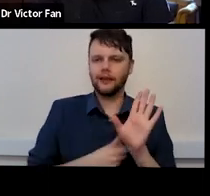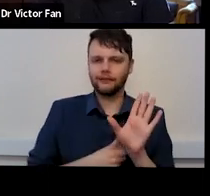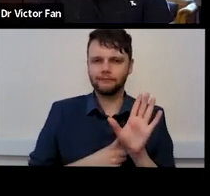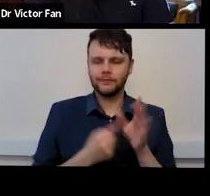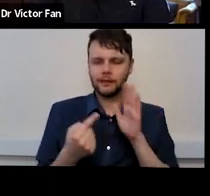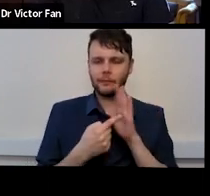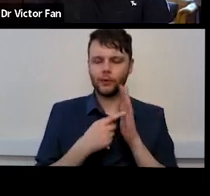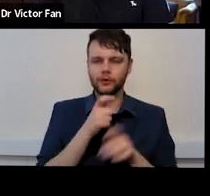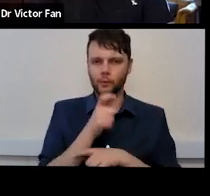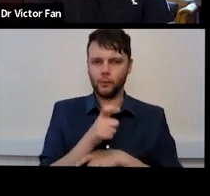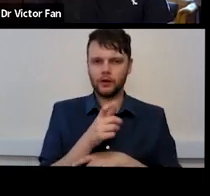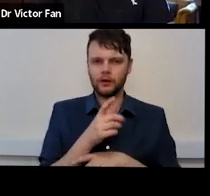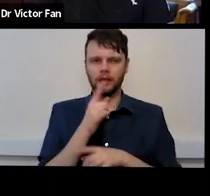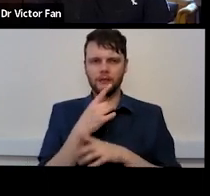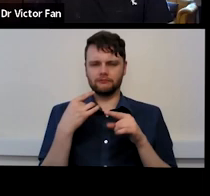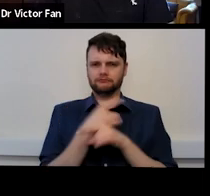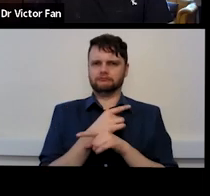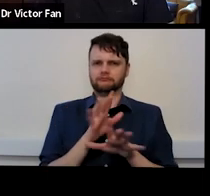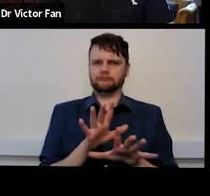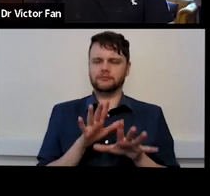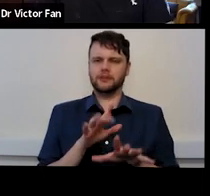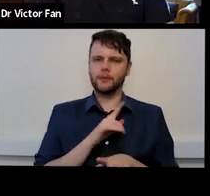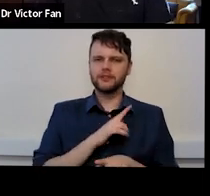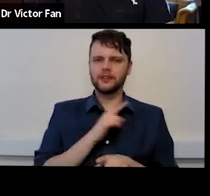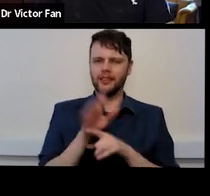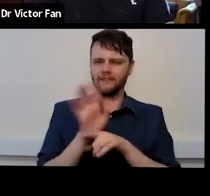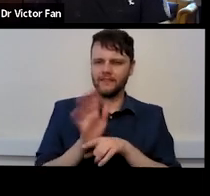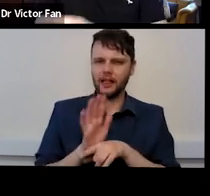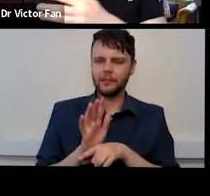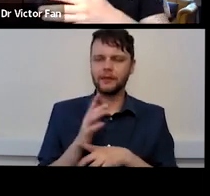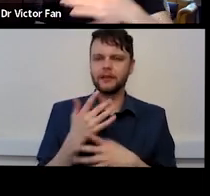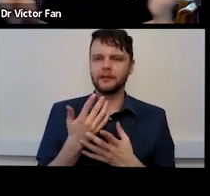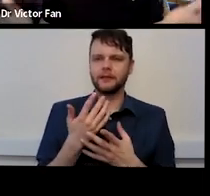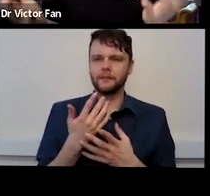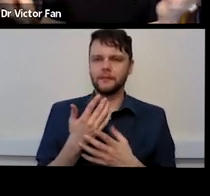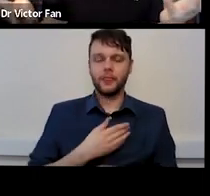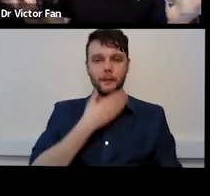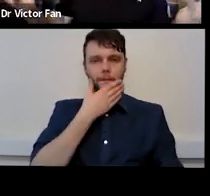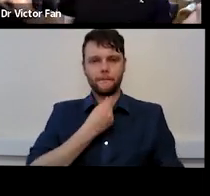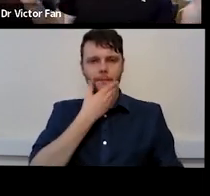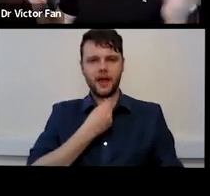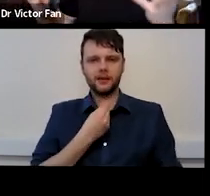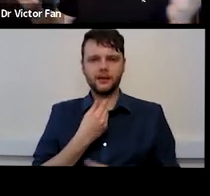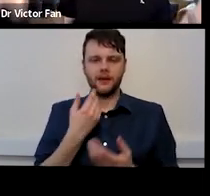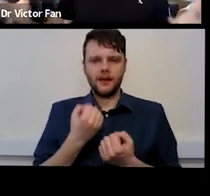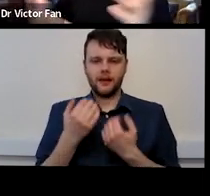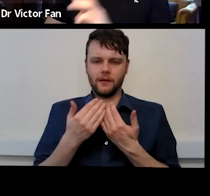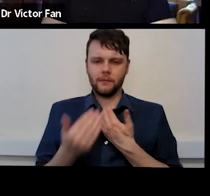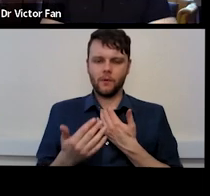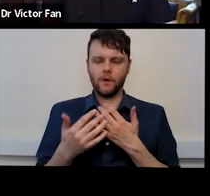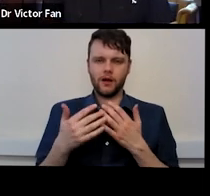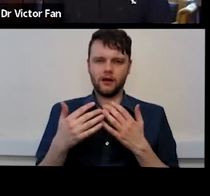of disturbing, in my opinion, that in the film, the men actually experience a lot of